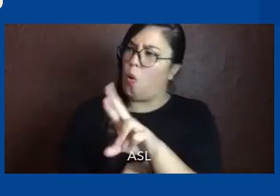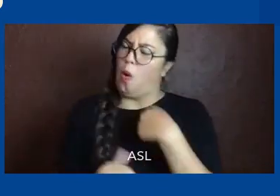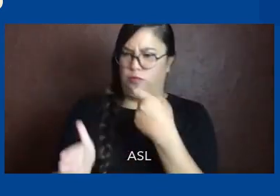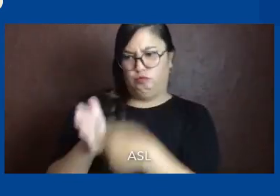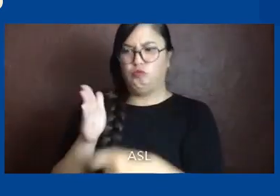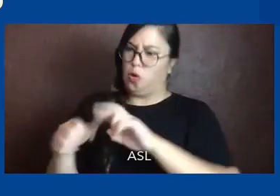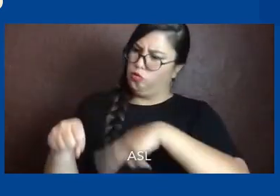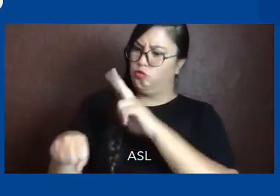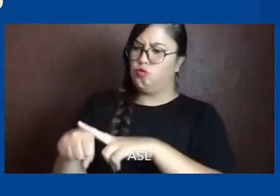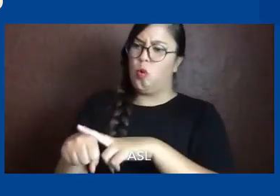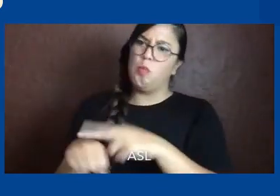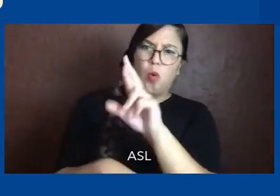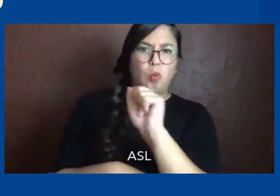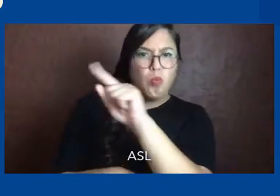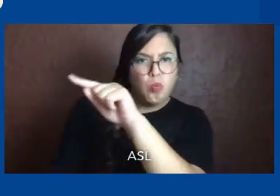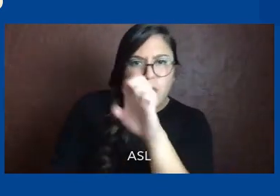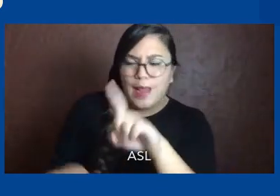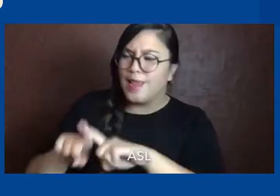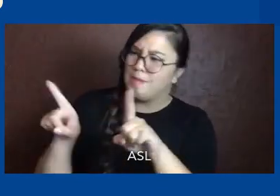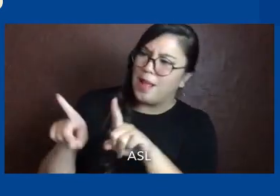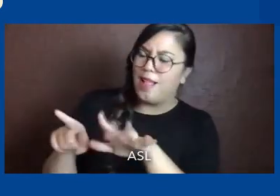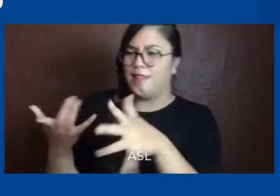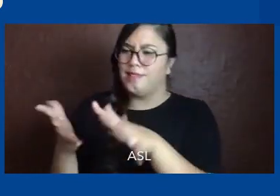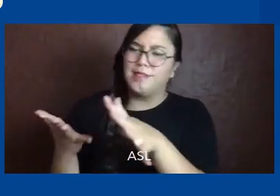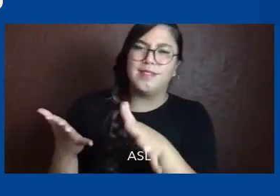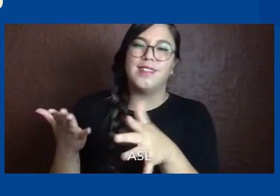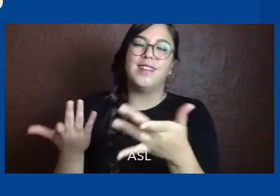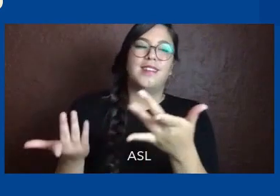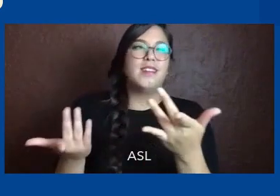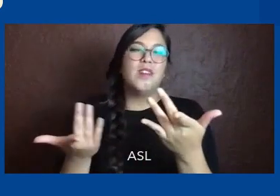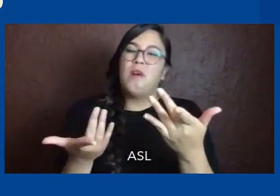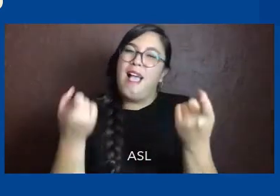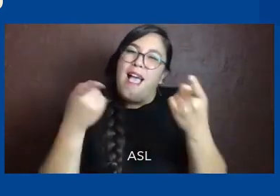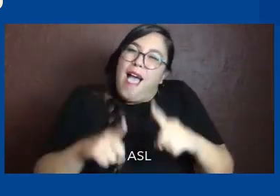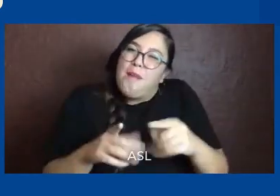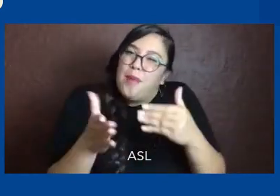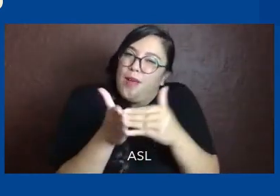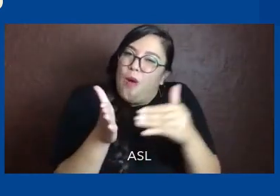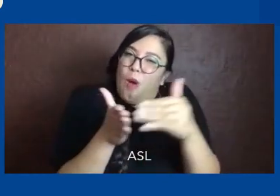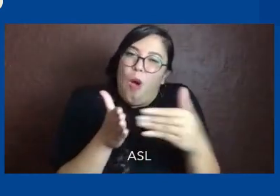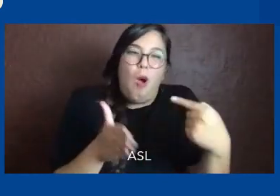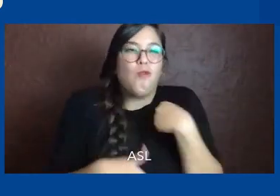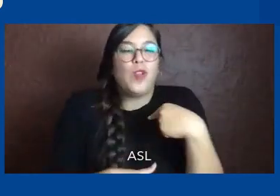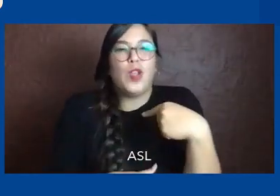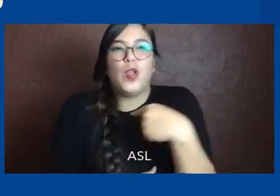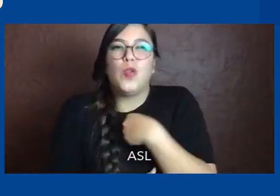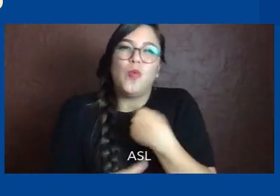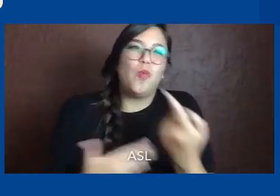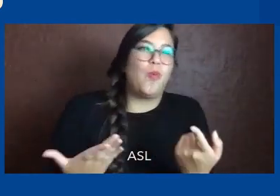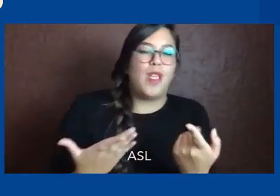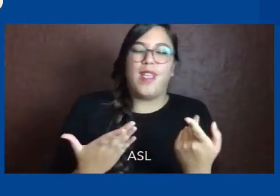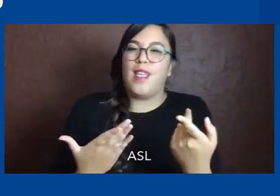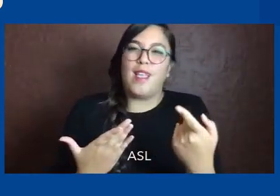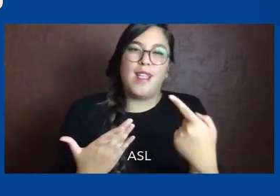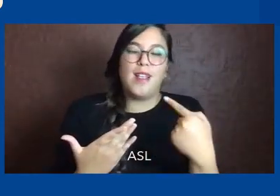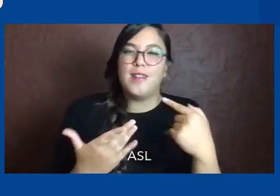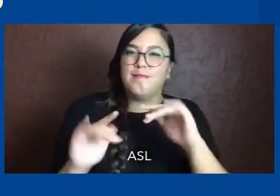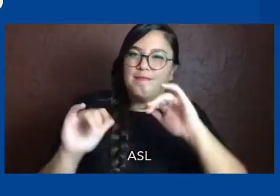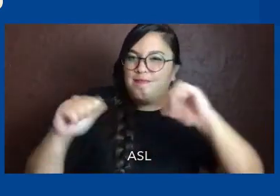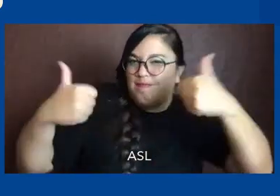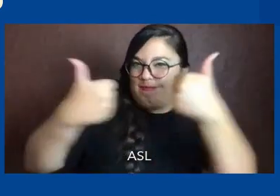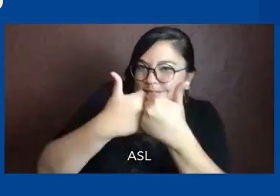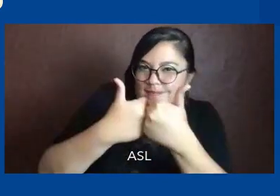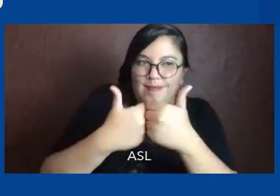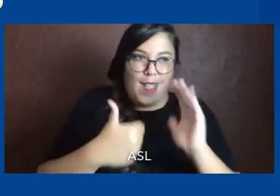ways where we hedge our, I don't want to say hedge our bets. We stack other things against the